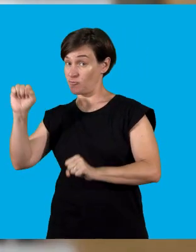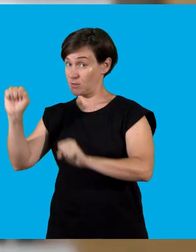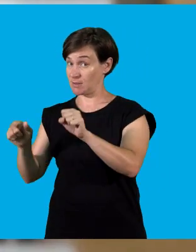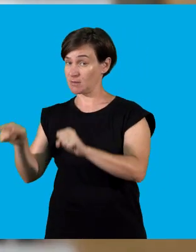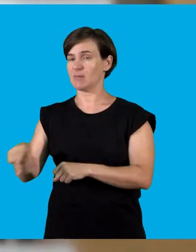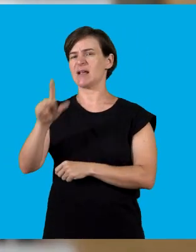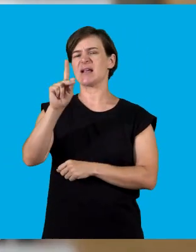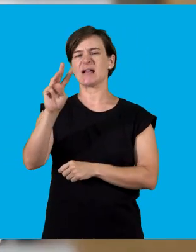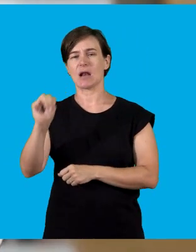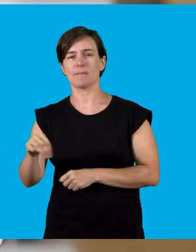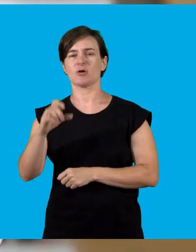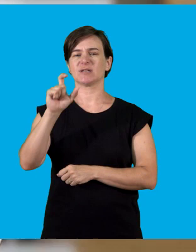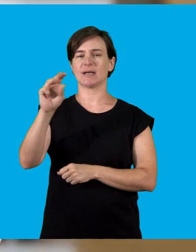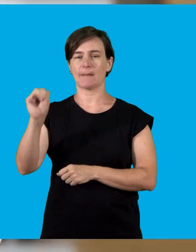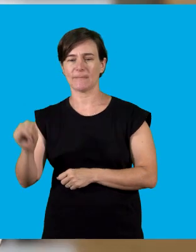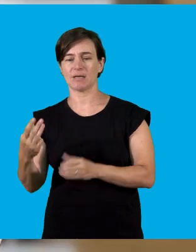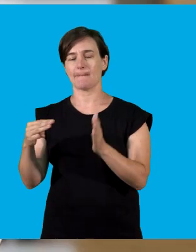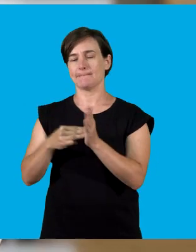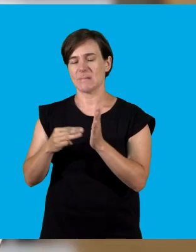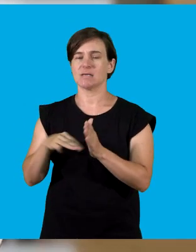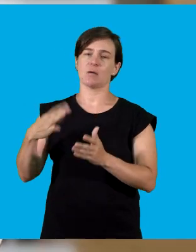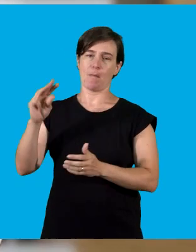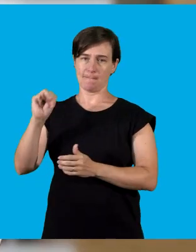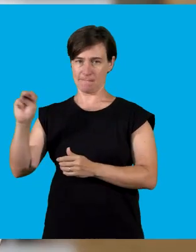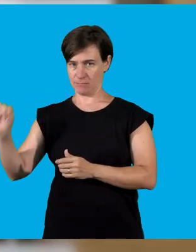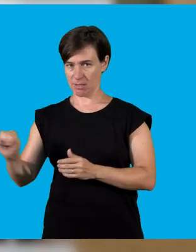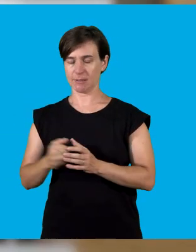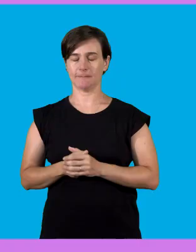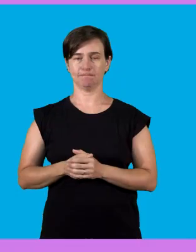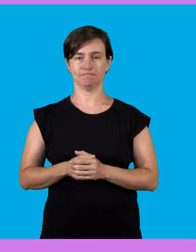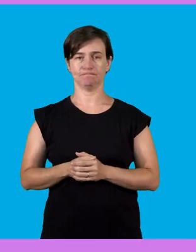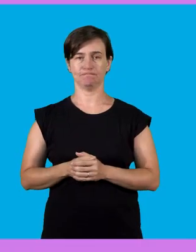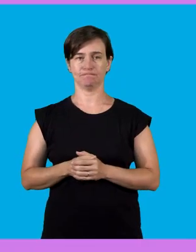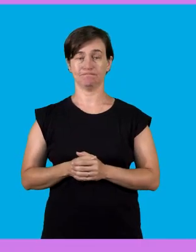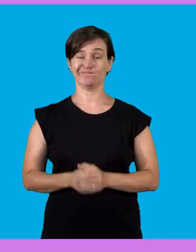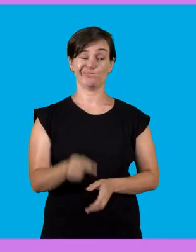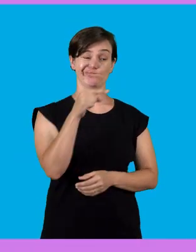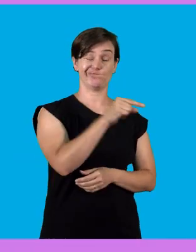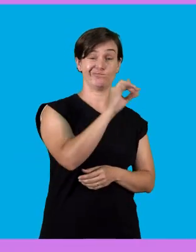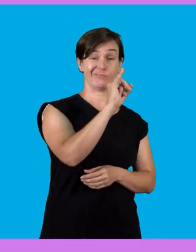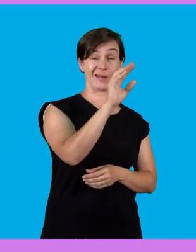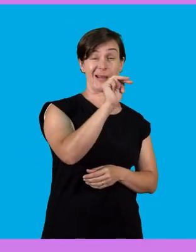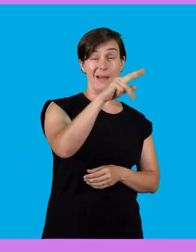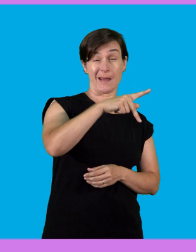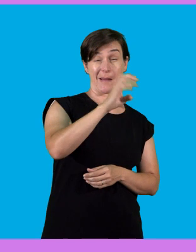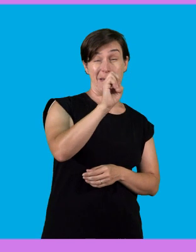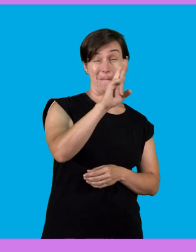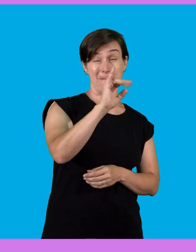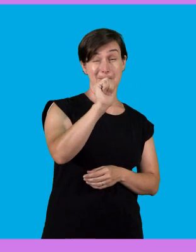kilometers, meters, centimeters, and then millimeters. On the flip side, the imperial